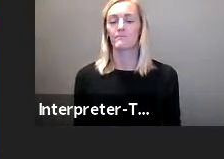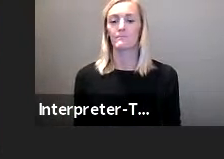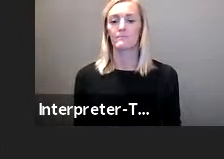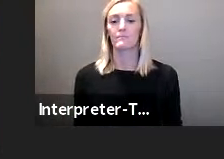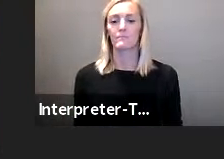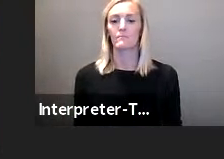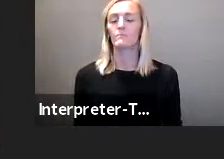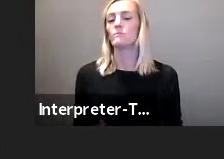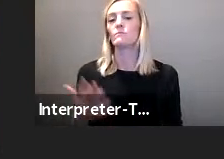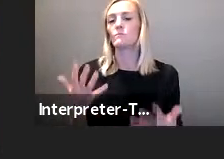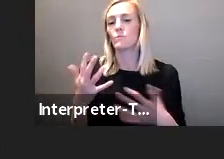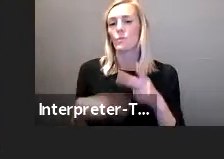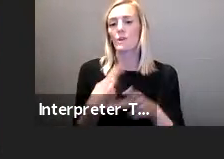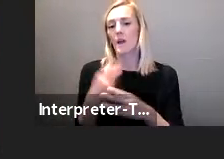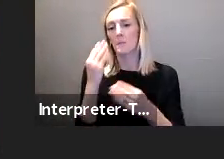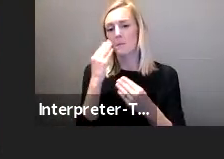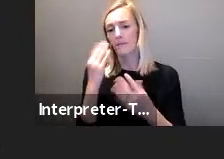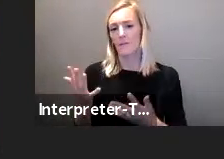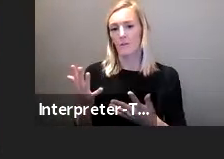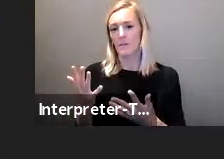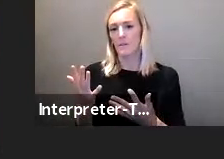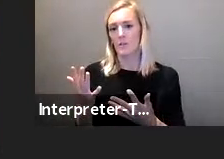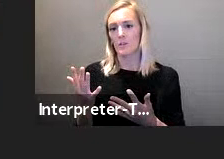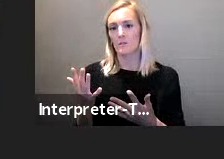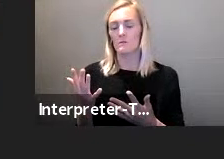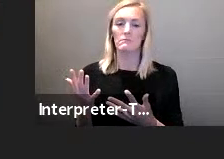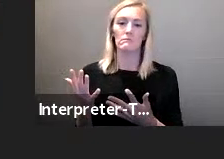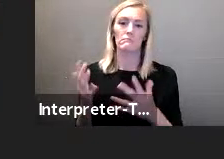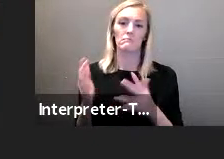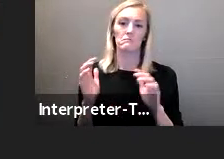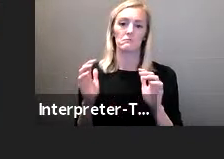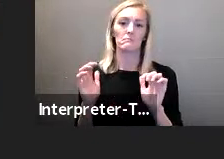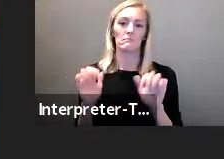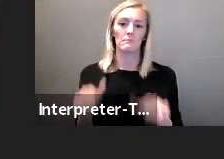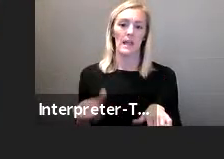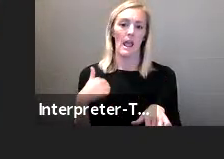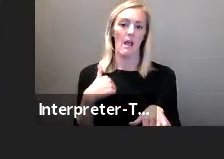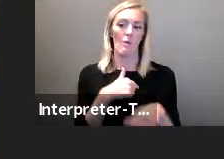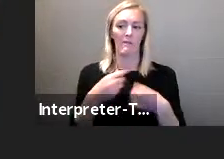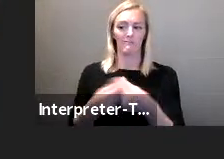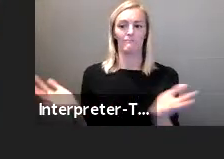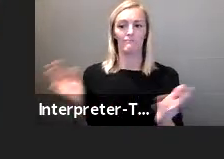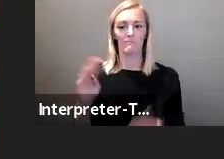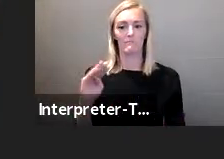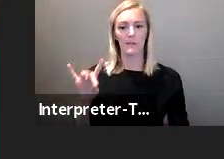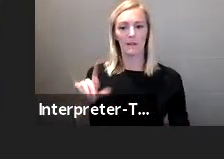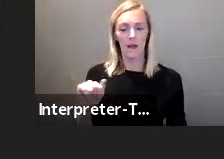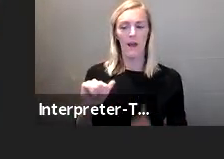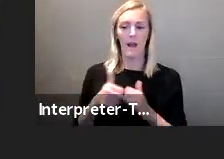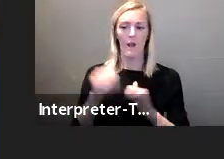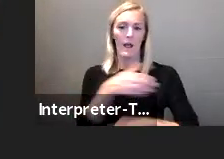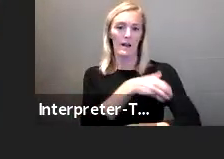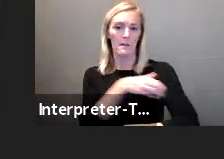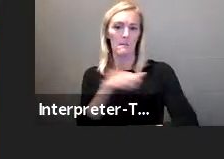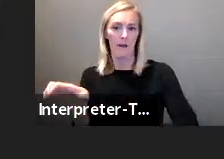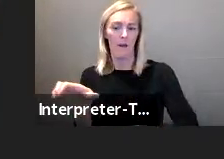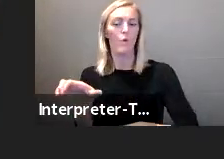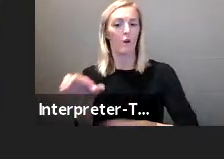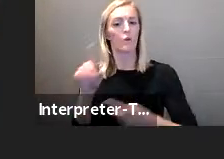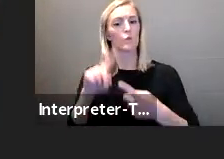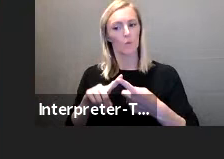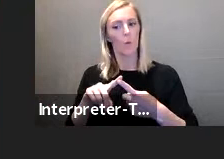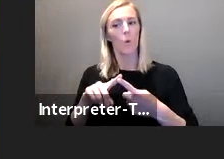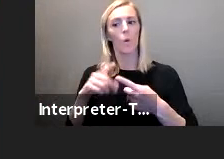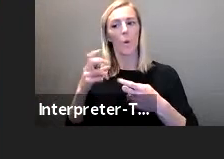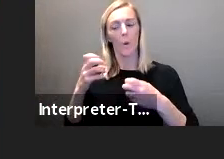What type of information, can we equip media outlets with, and how can we empower them to disseminate that